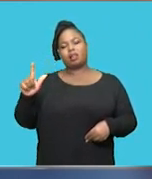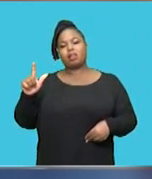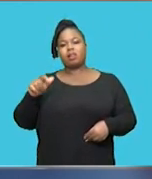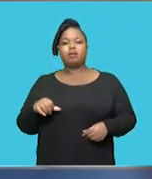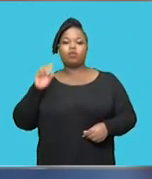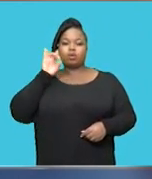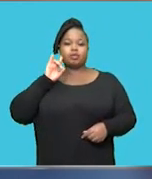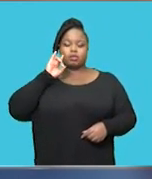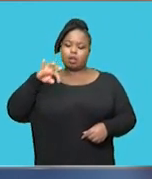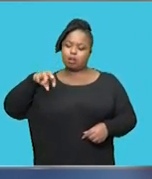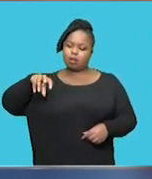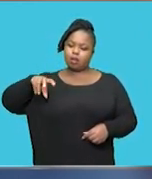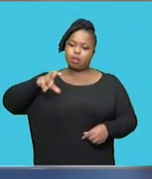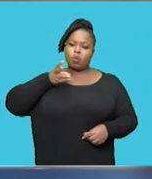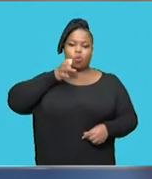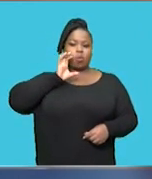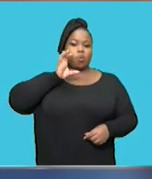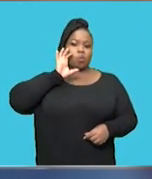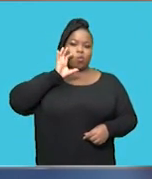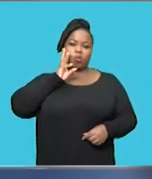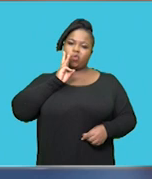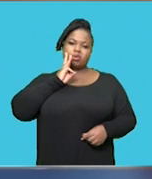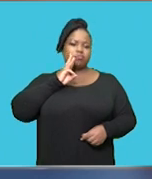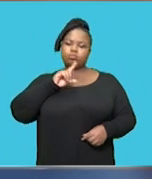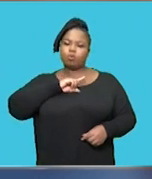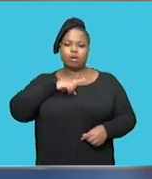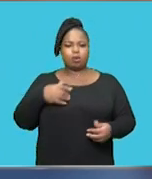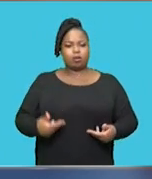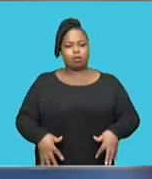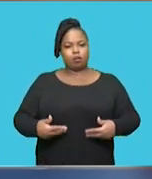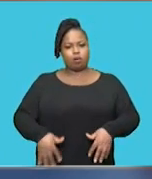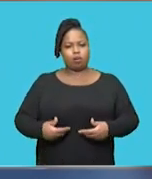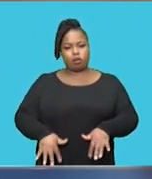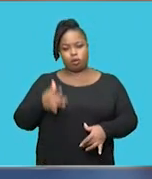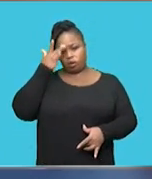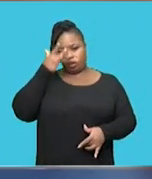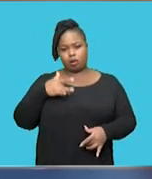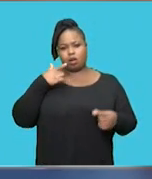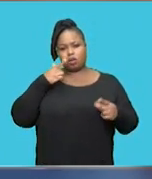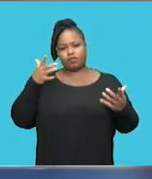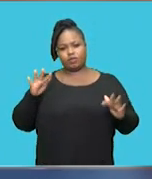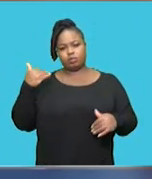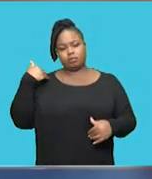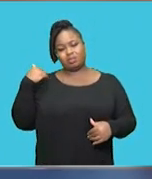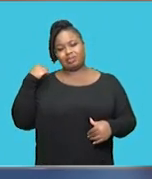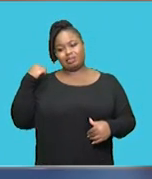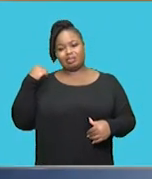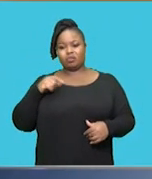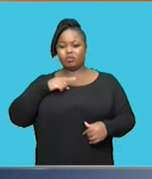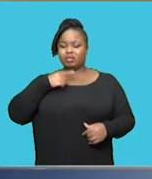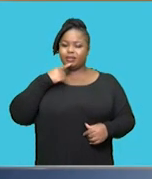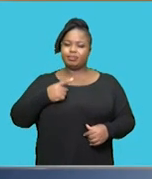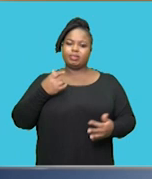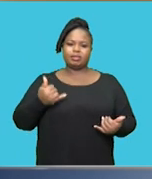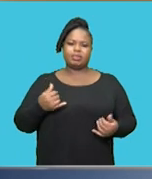dipompong tatelong ya ho ropoha ha lefu la cholera. Lefapha le phatlalladitse tsatsing la maobane hore tshwaetso